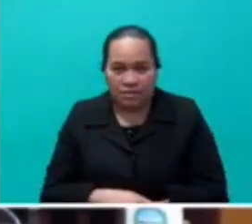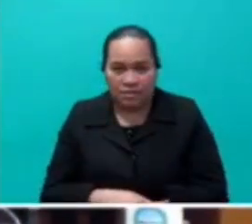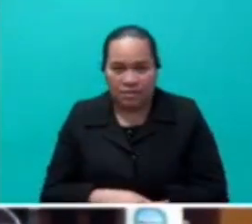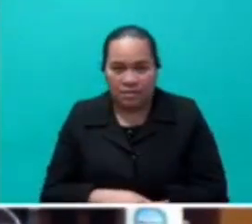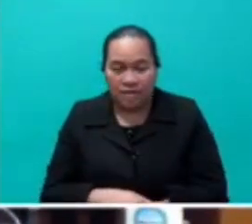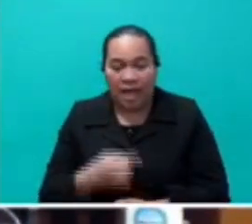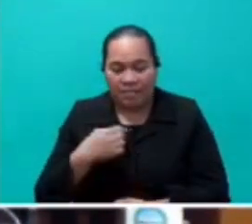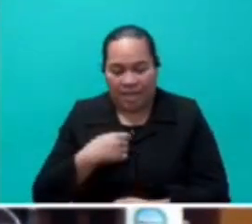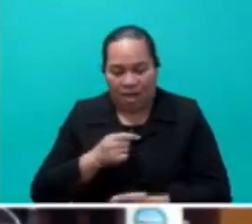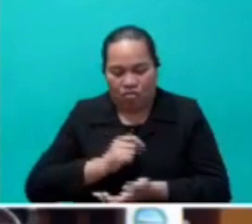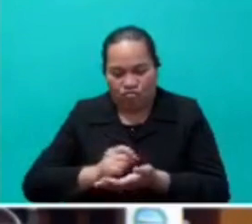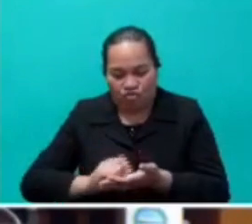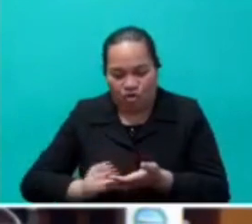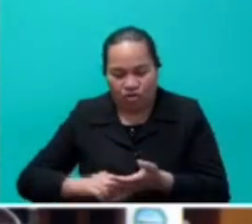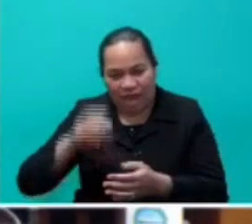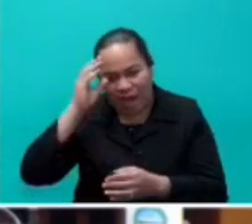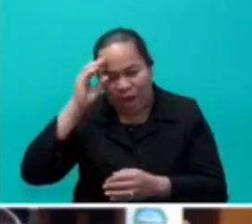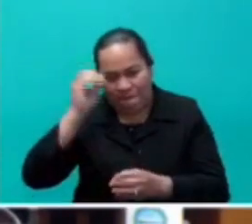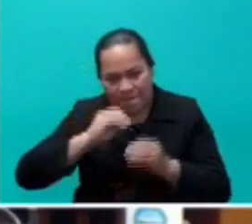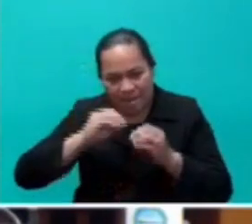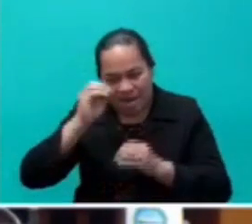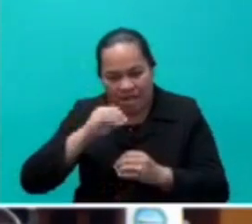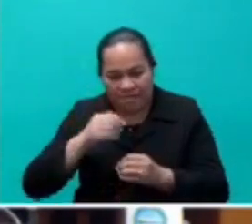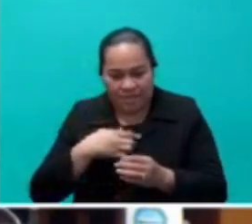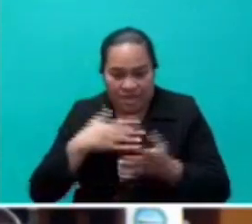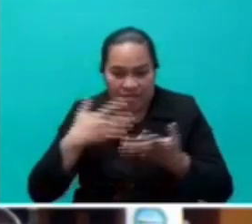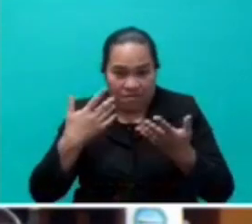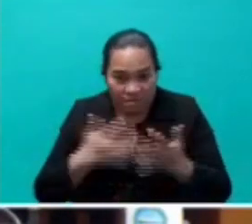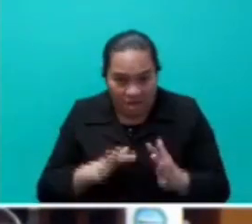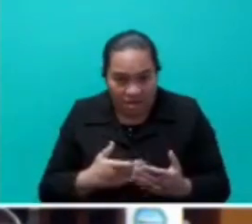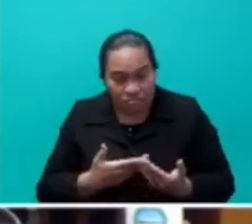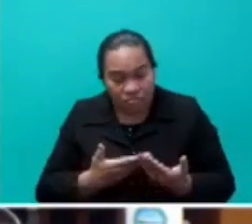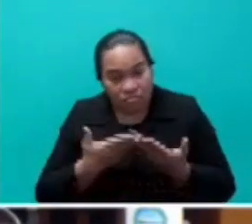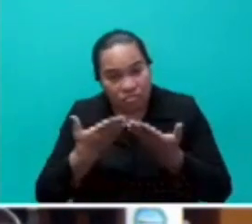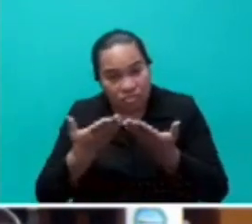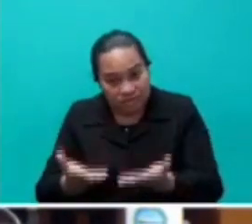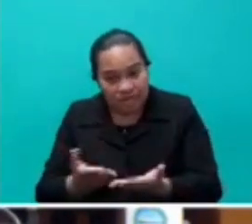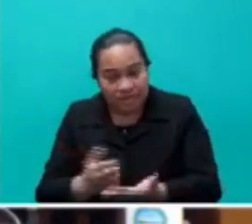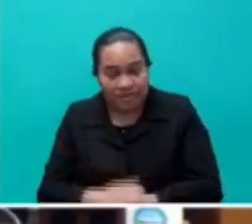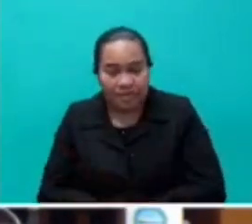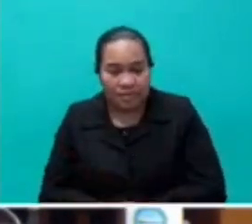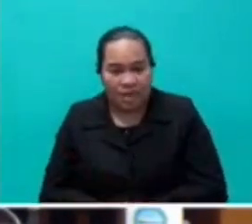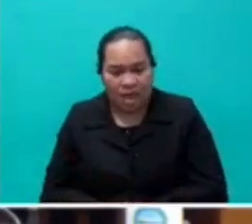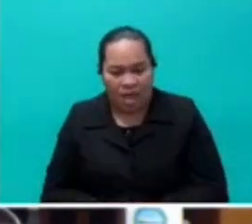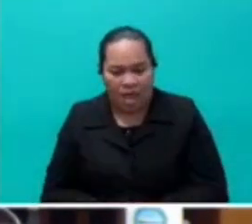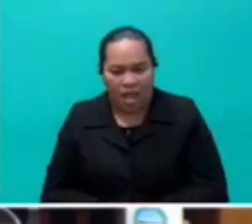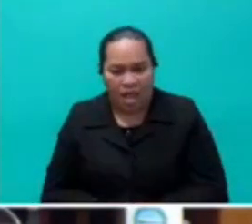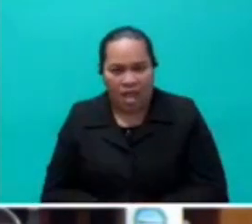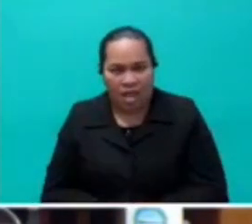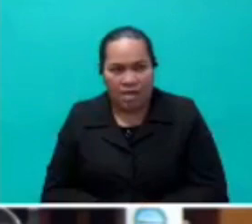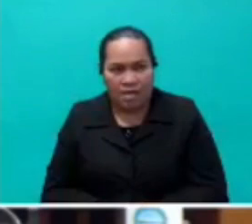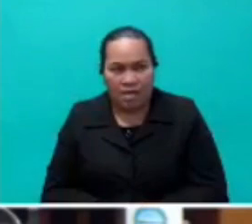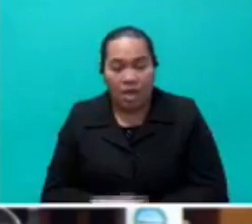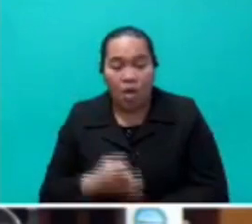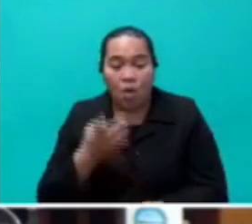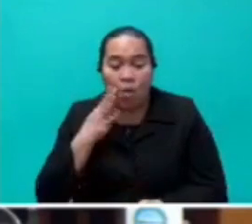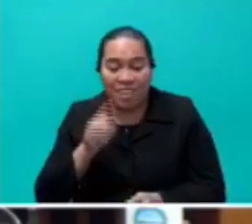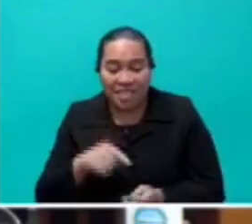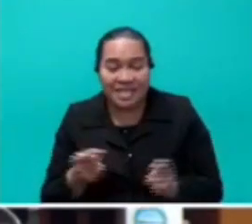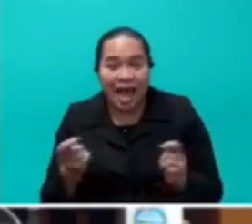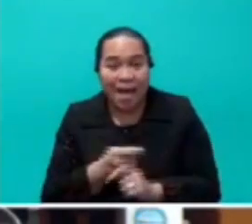I wrote an opinion. Soon after, I think, this